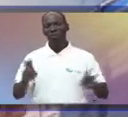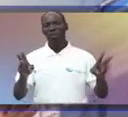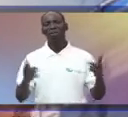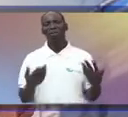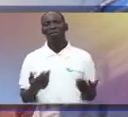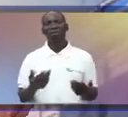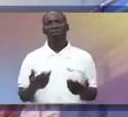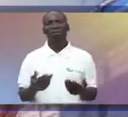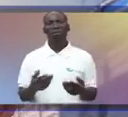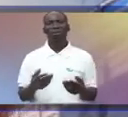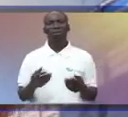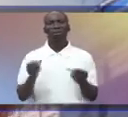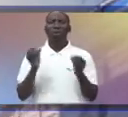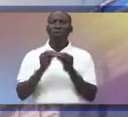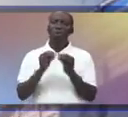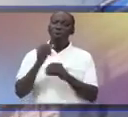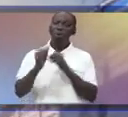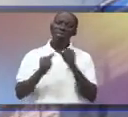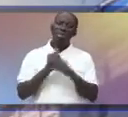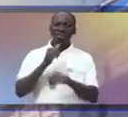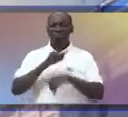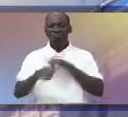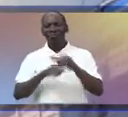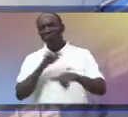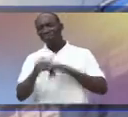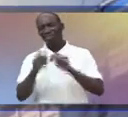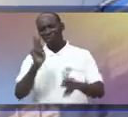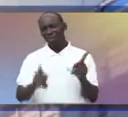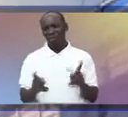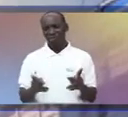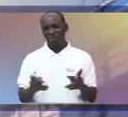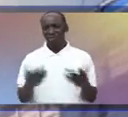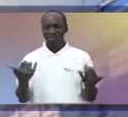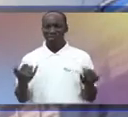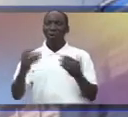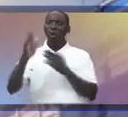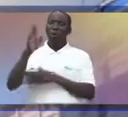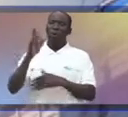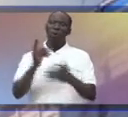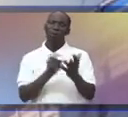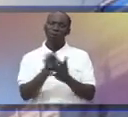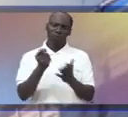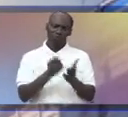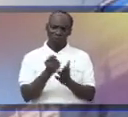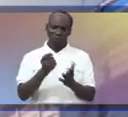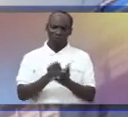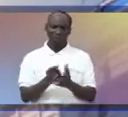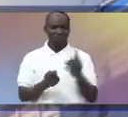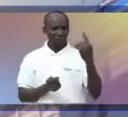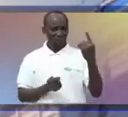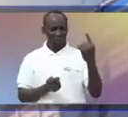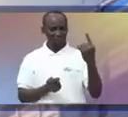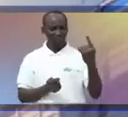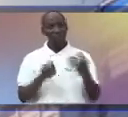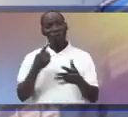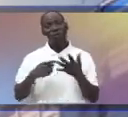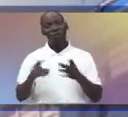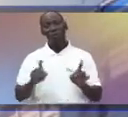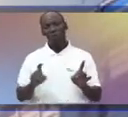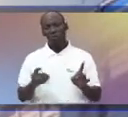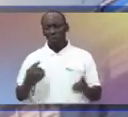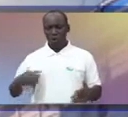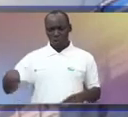atena nda da kwan so. O yankopon no kware a ewo ho ne se ye nyinara afri ye yaso fo yi so di besi mo